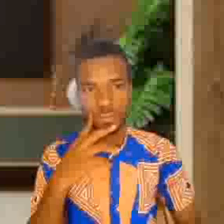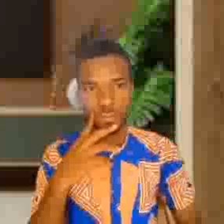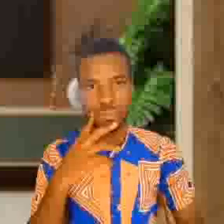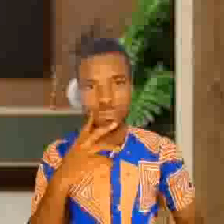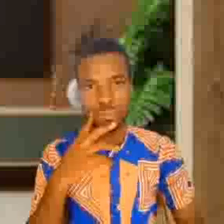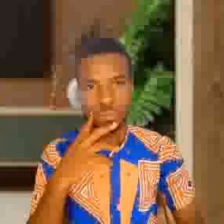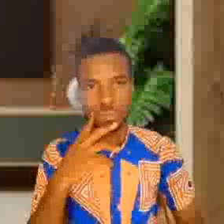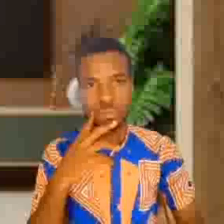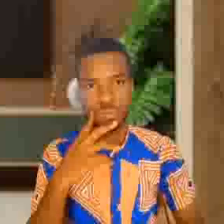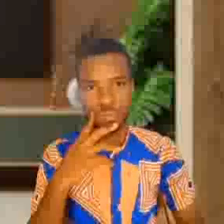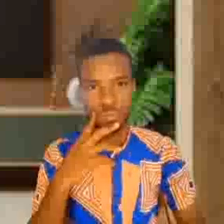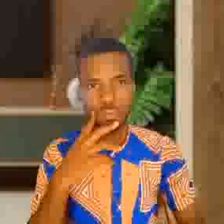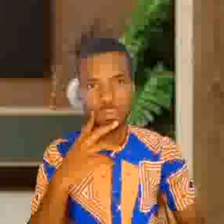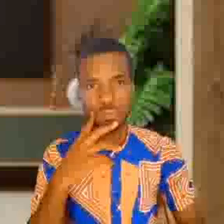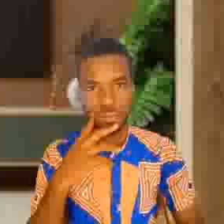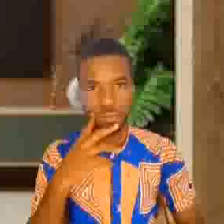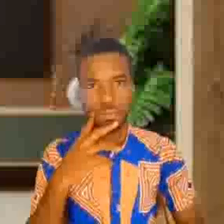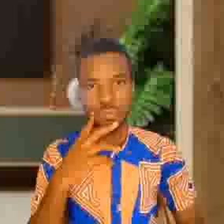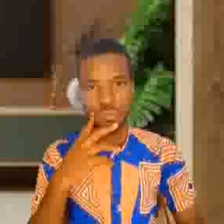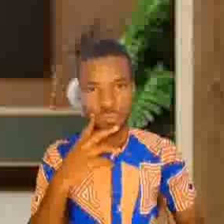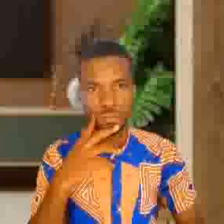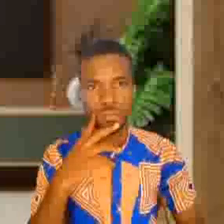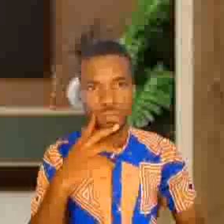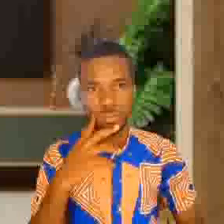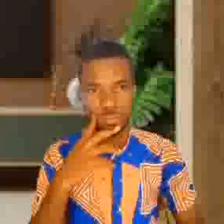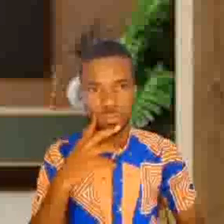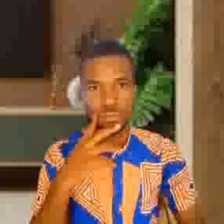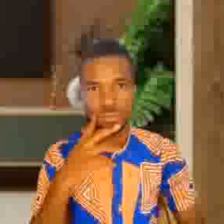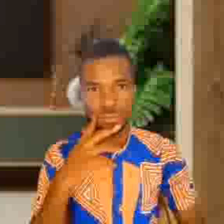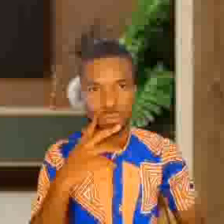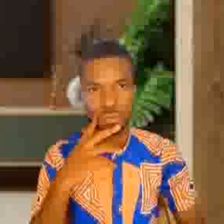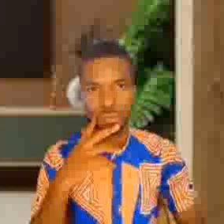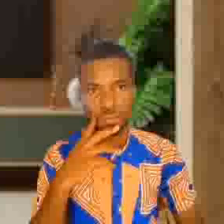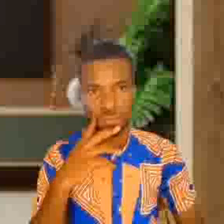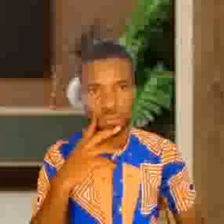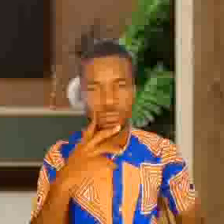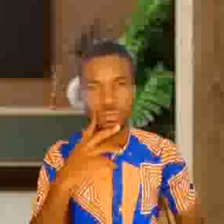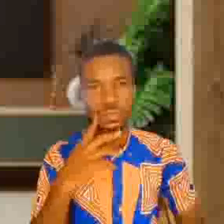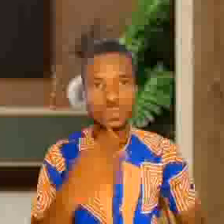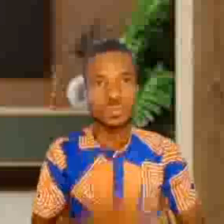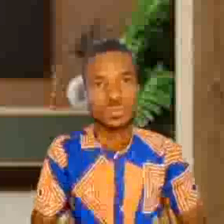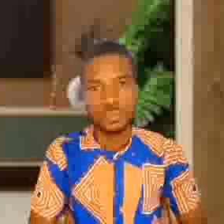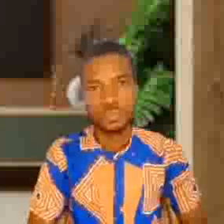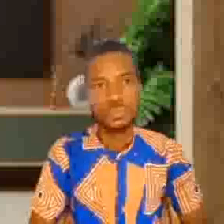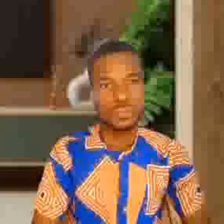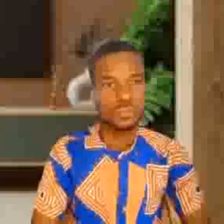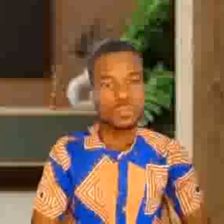worse state than how I met him. Why did you give me this information for this? This man was doing better